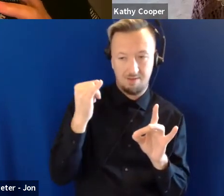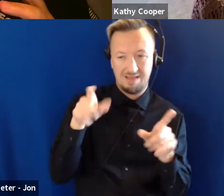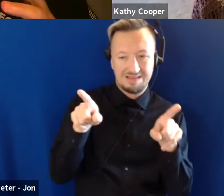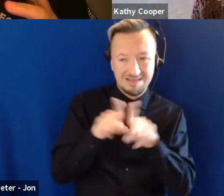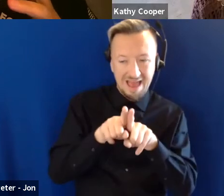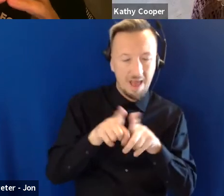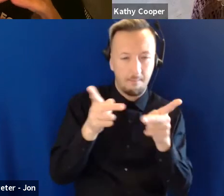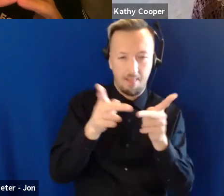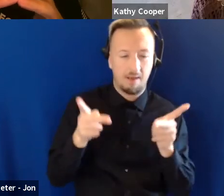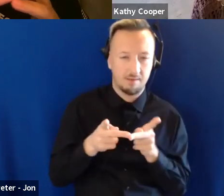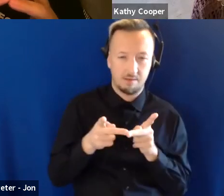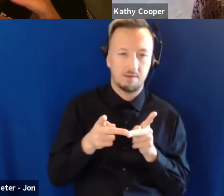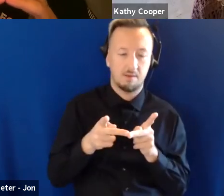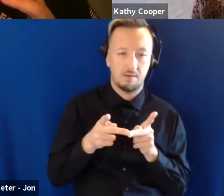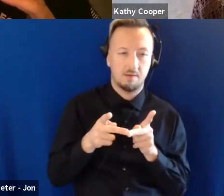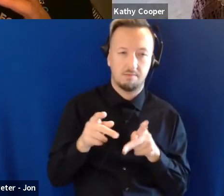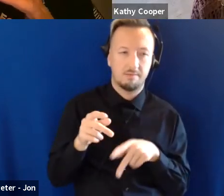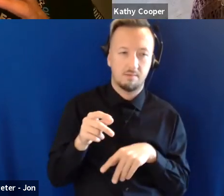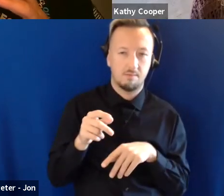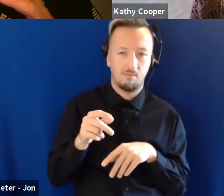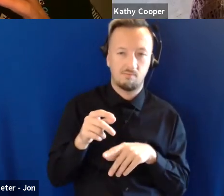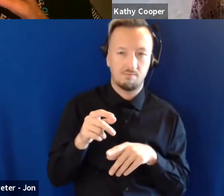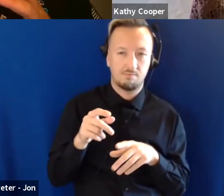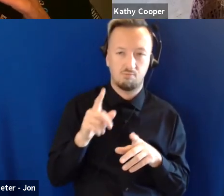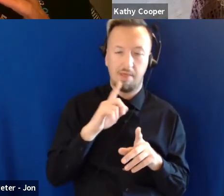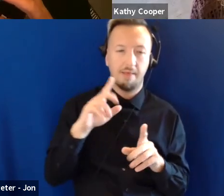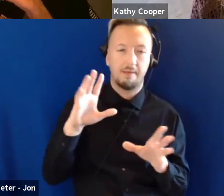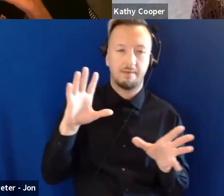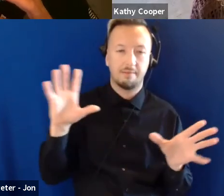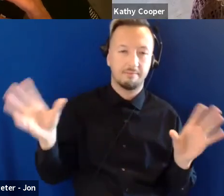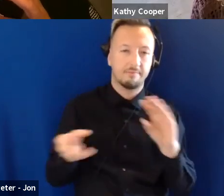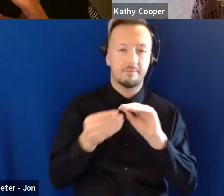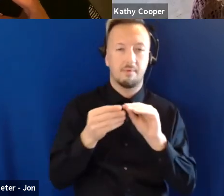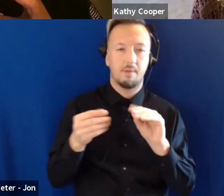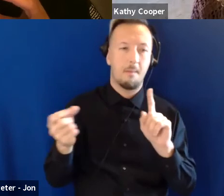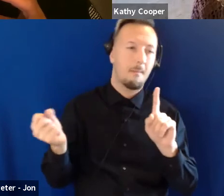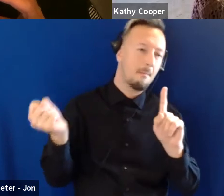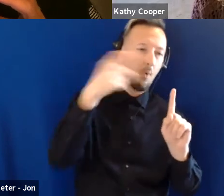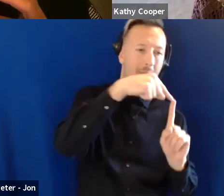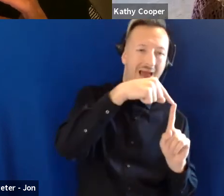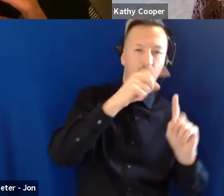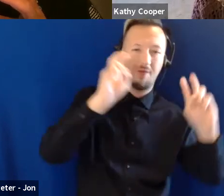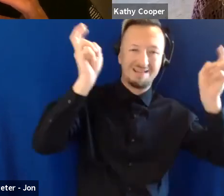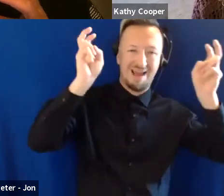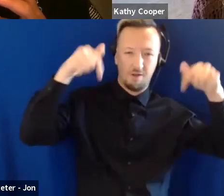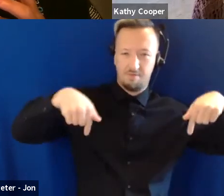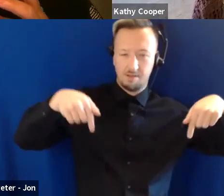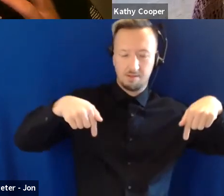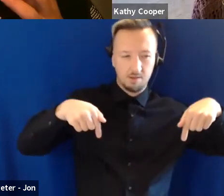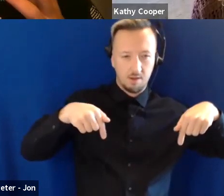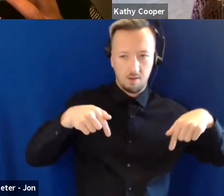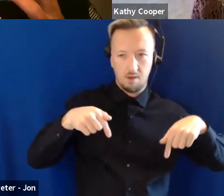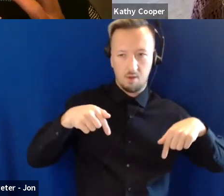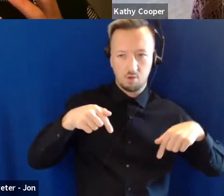place, you know, which is back to sort of the title is like, sort of what is it, you know, that